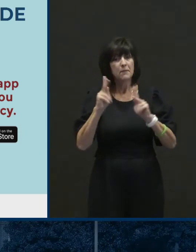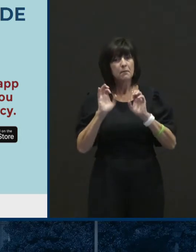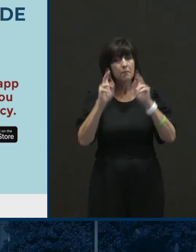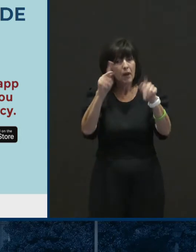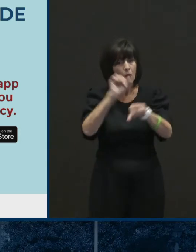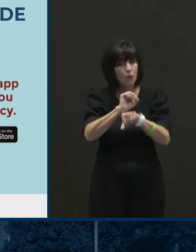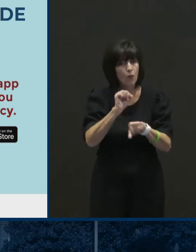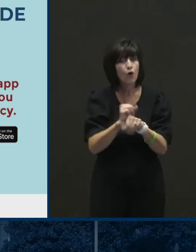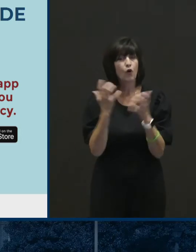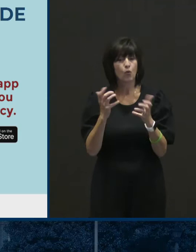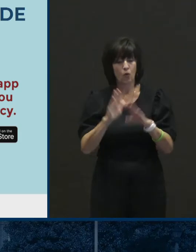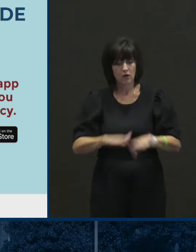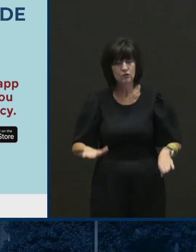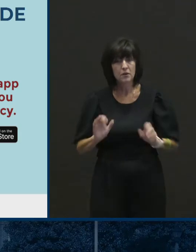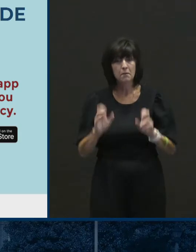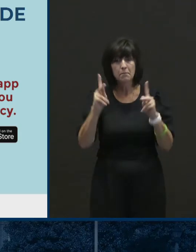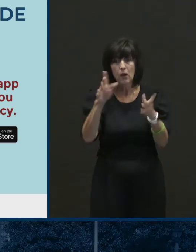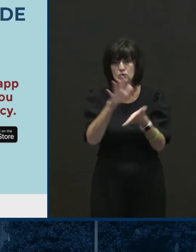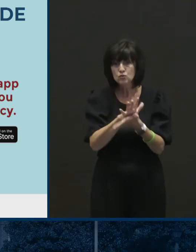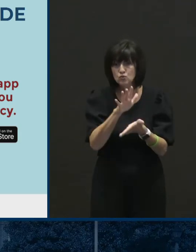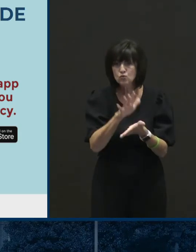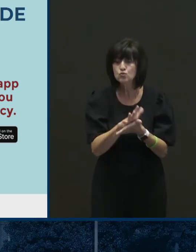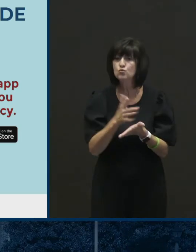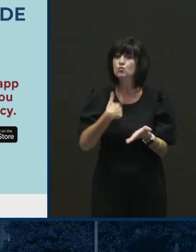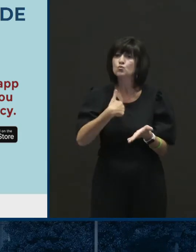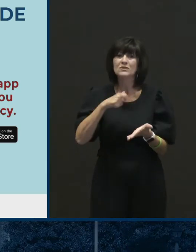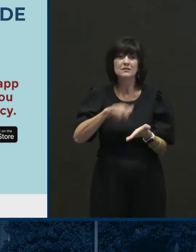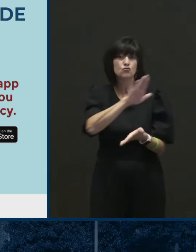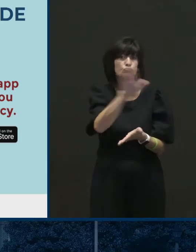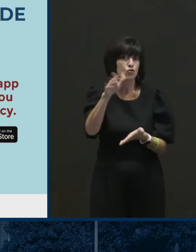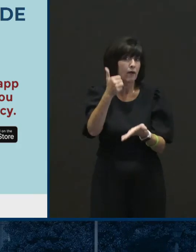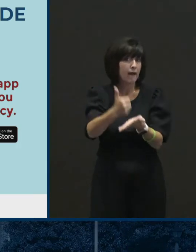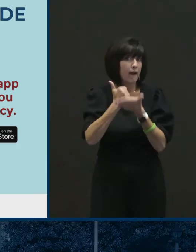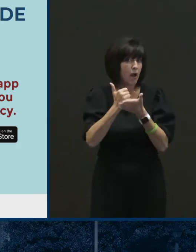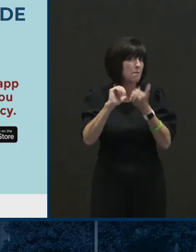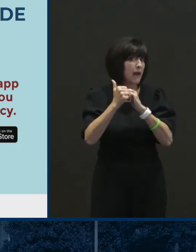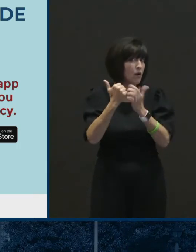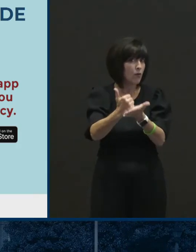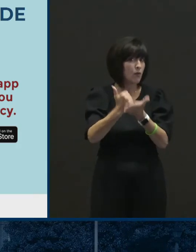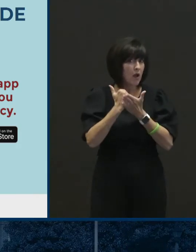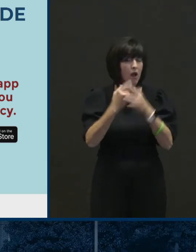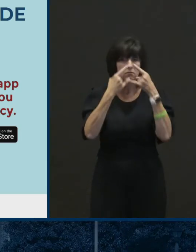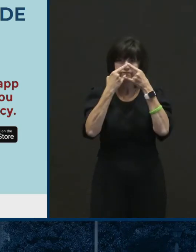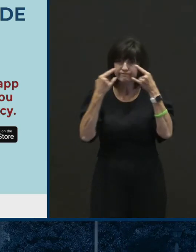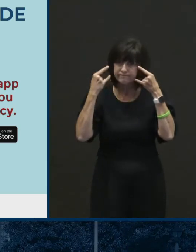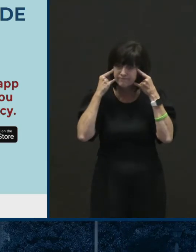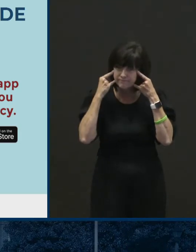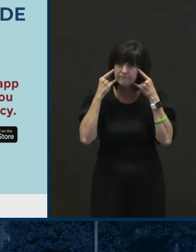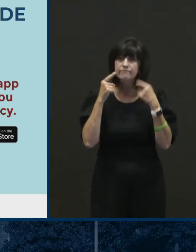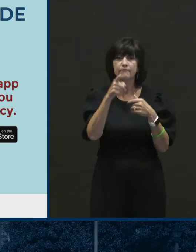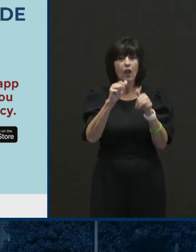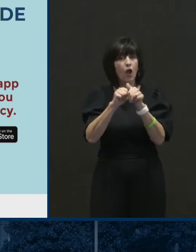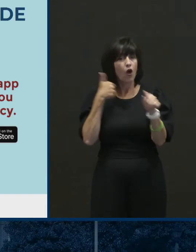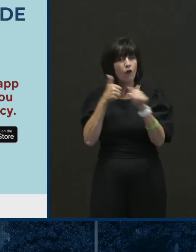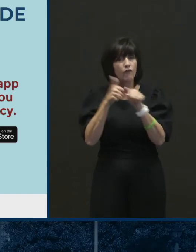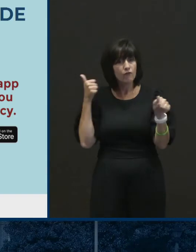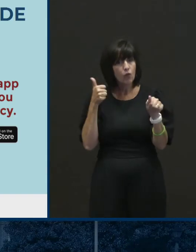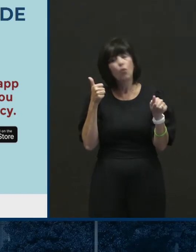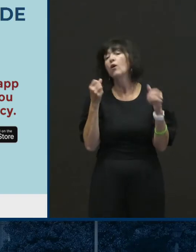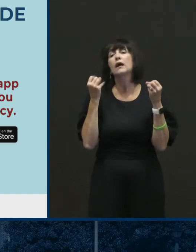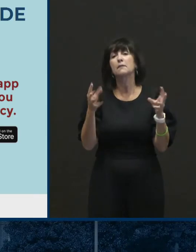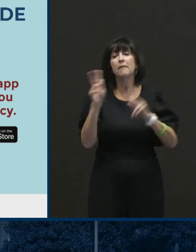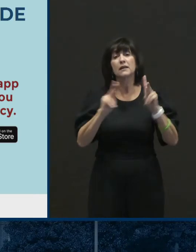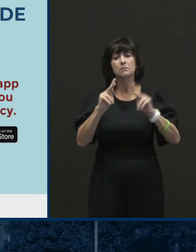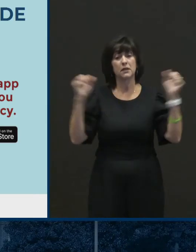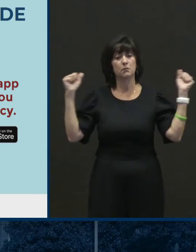need your help. Wearing masks is the most important thing that you can do in public. Avoid large gatherings, keep your social